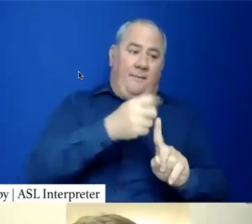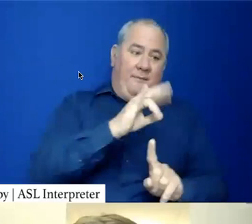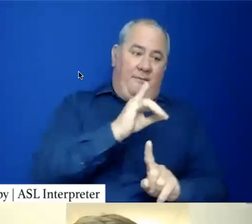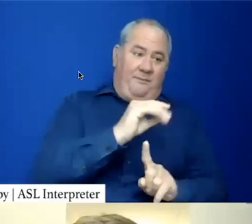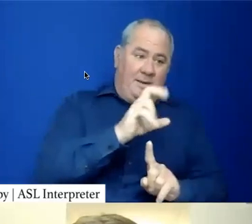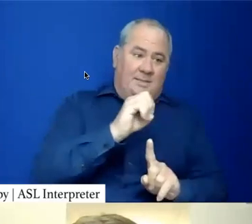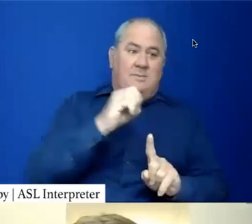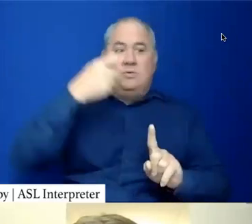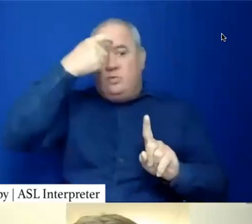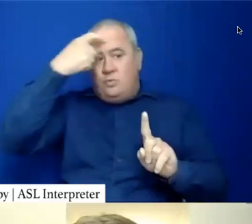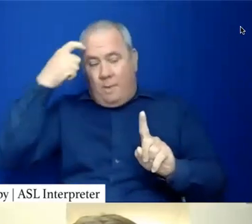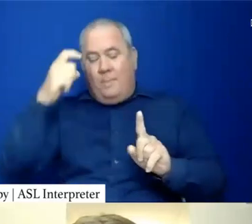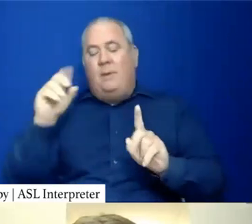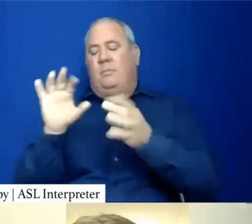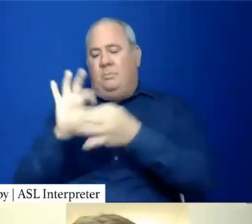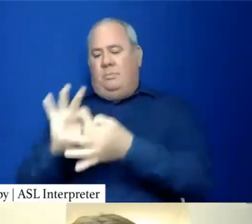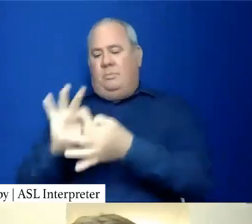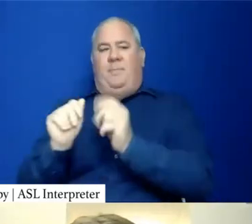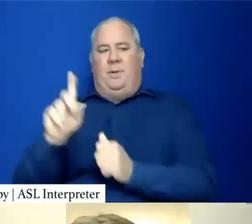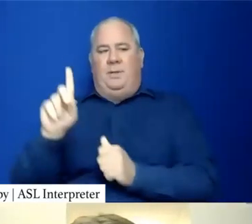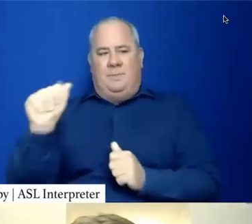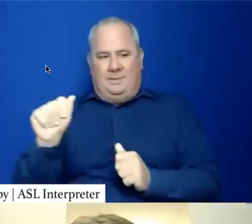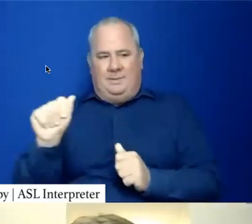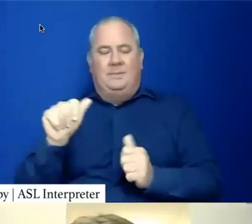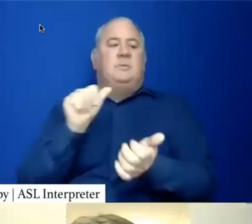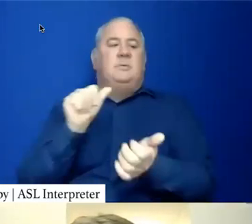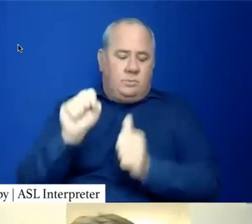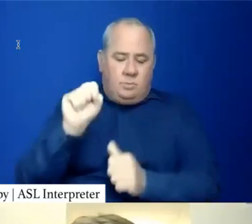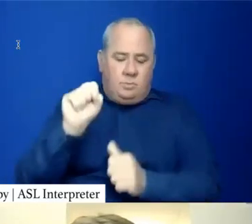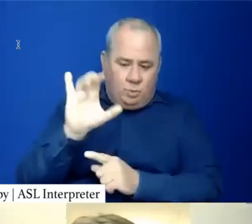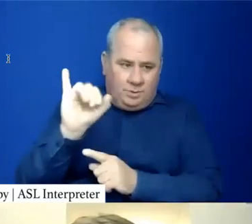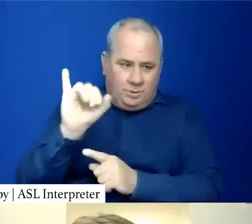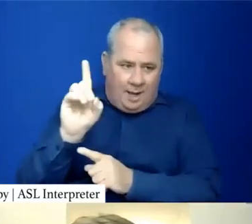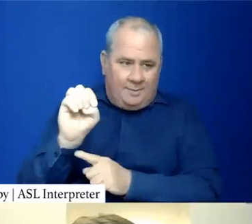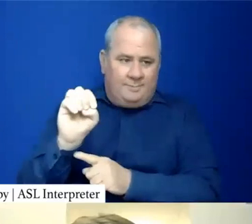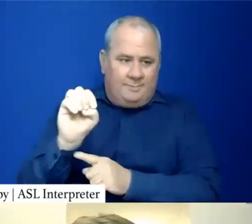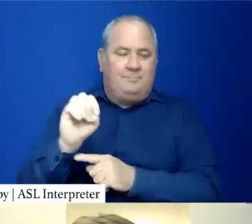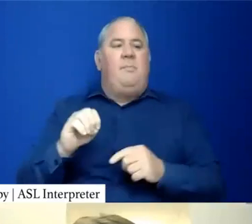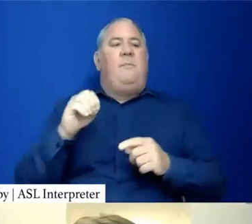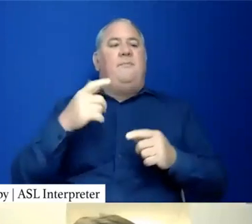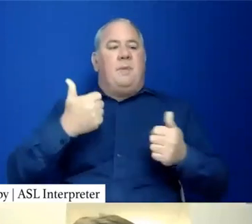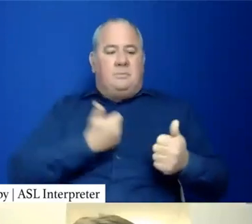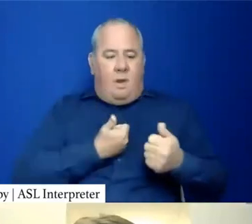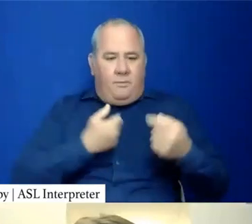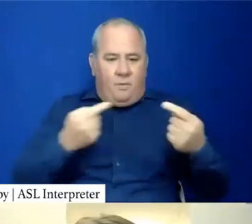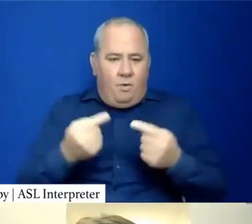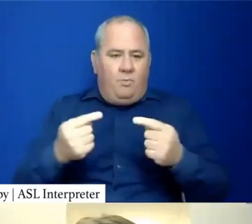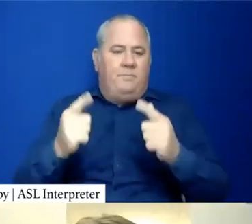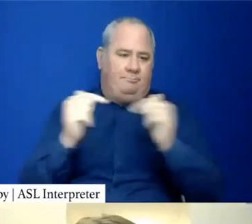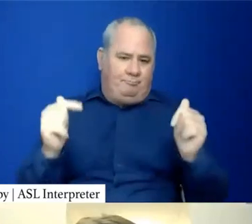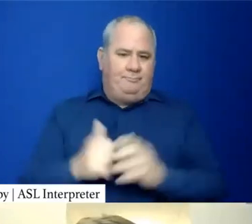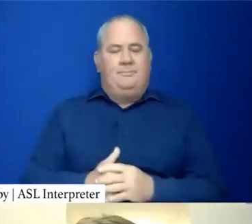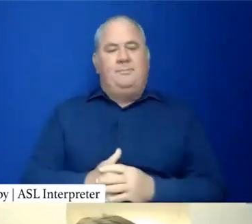and non-suicidal self-injury in people with disabilities, the experiences of graduate students with disabilities, and